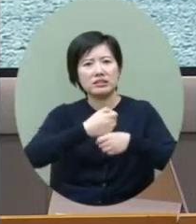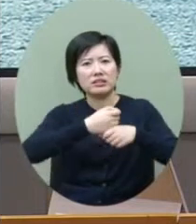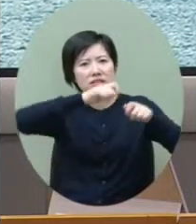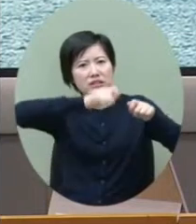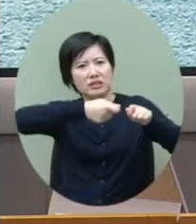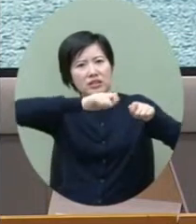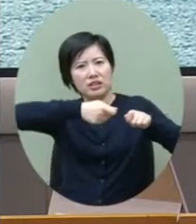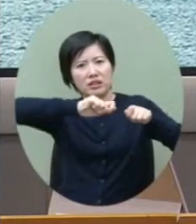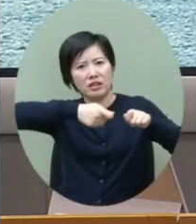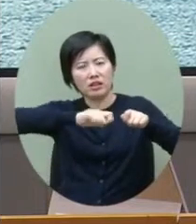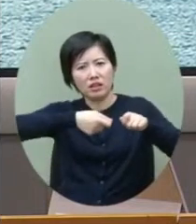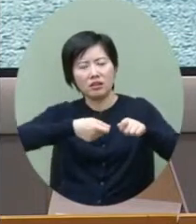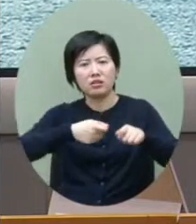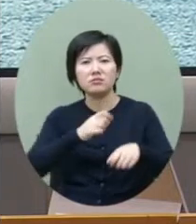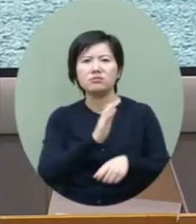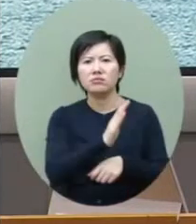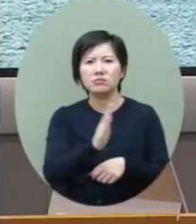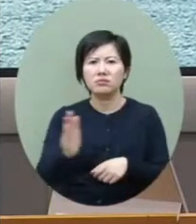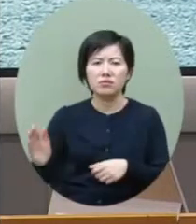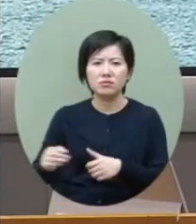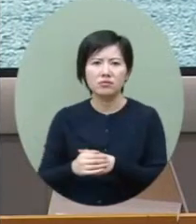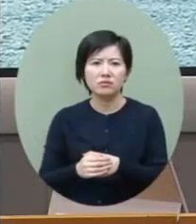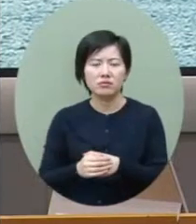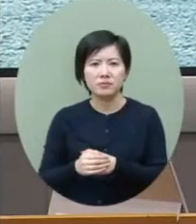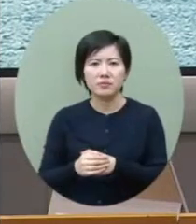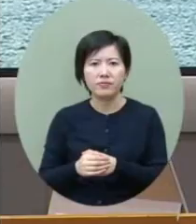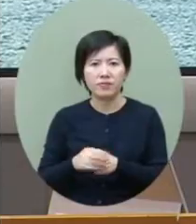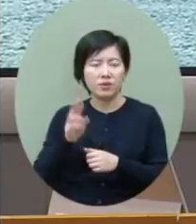and some work in repairs.